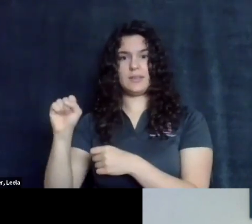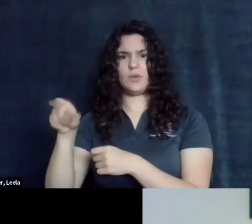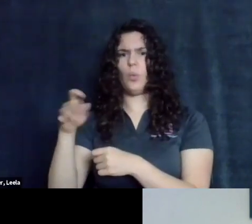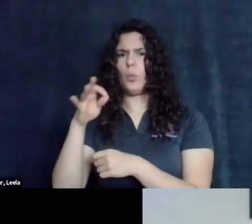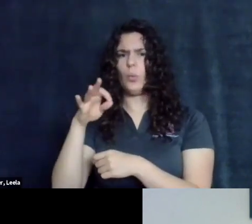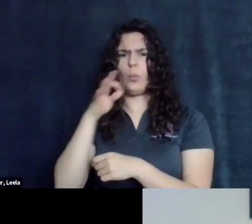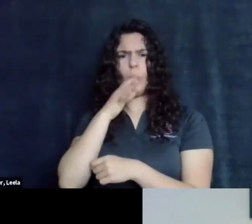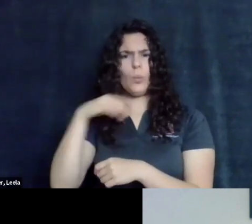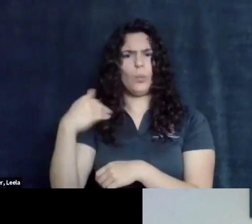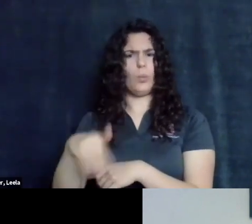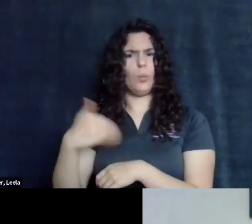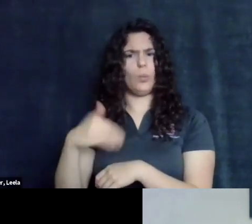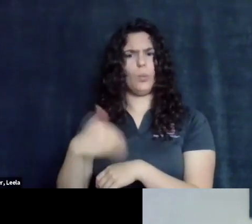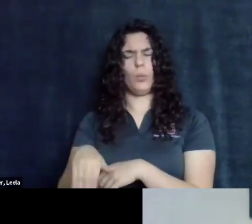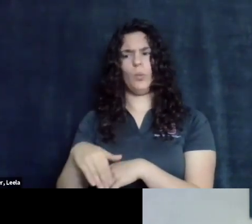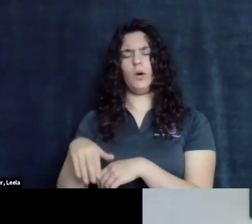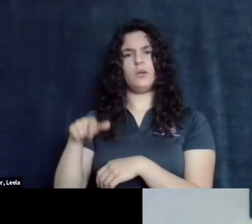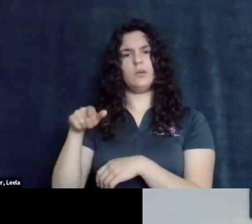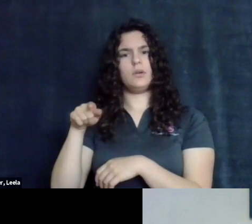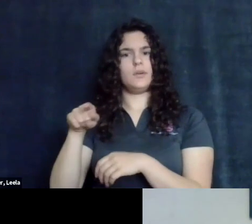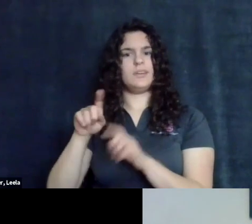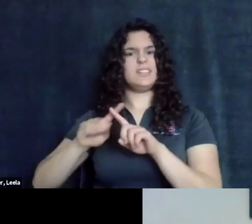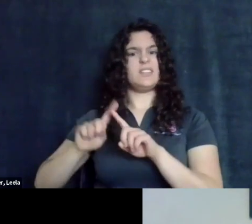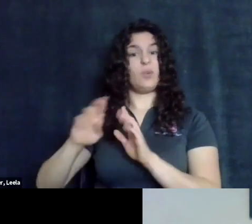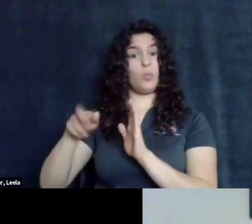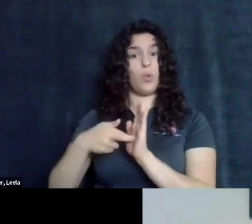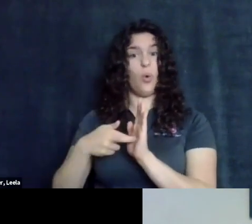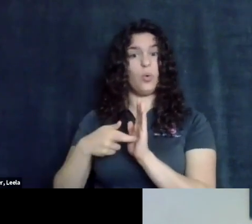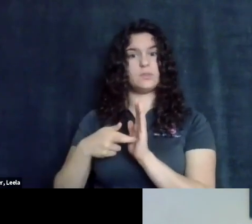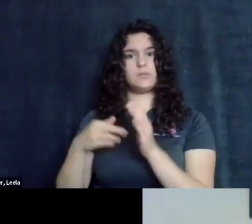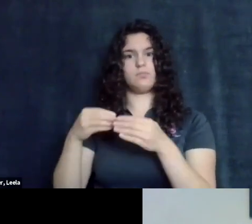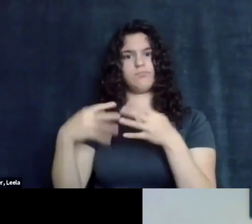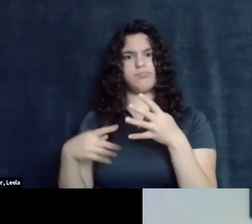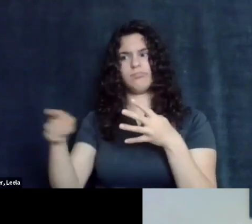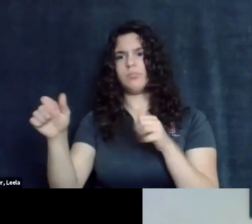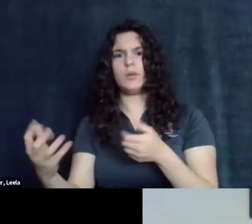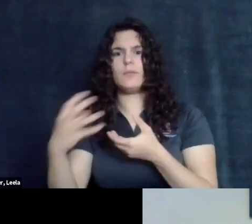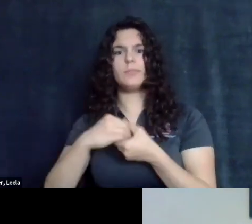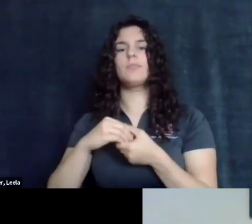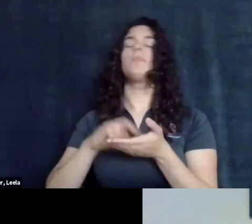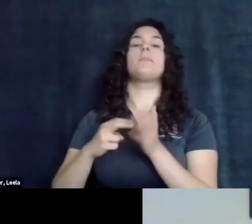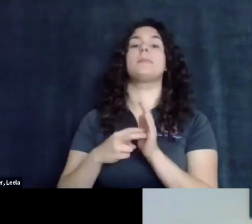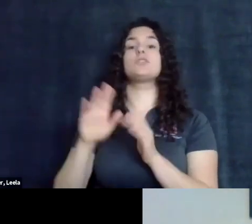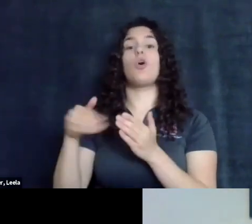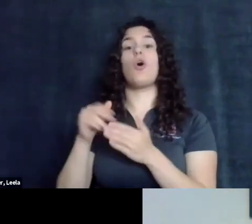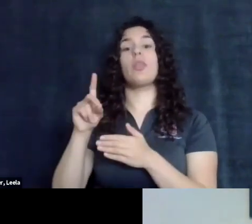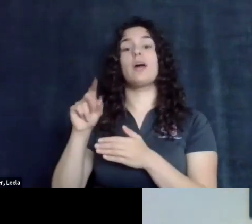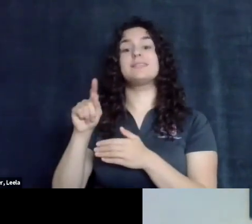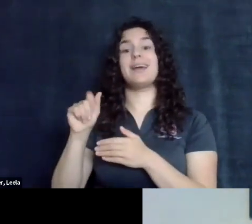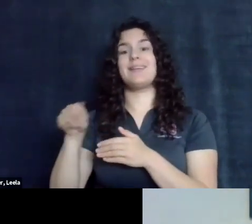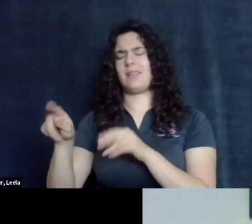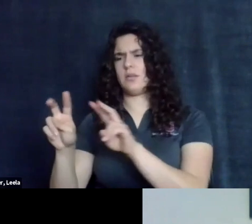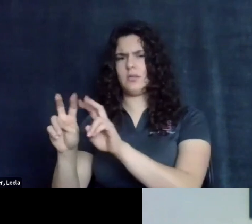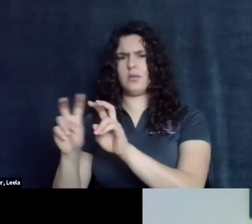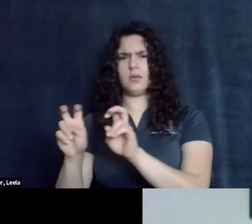America, we have different laws governing marijuana. So they collected data on all these states and found